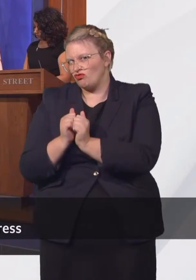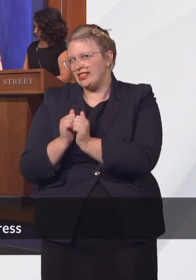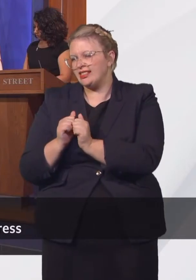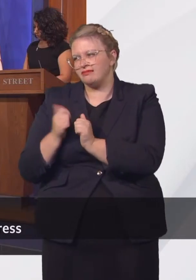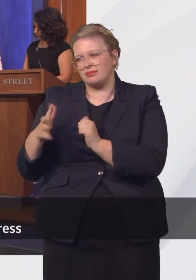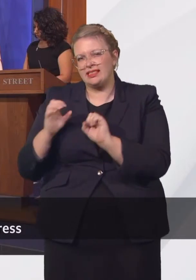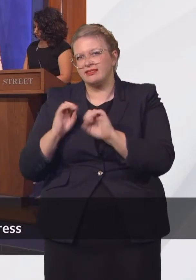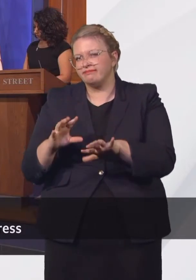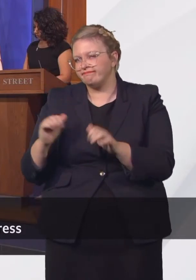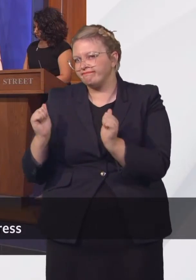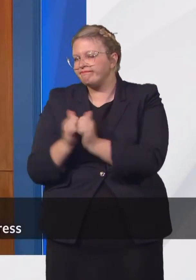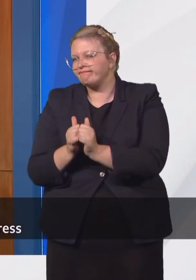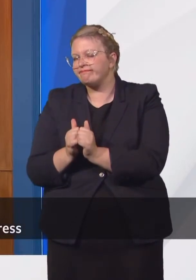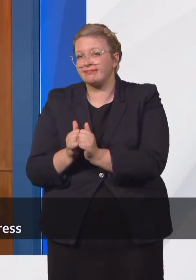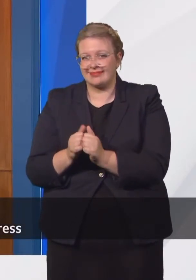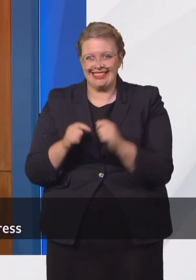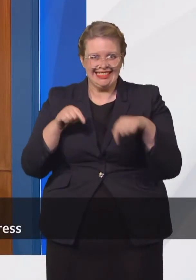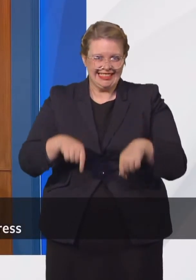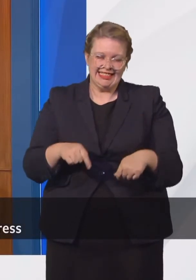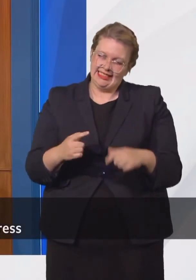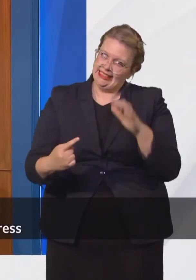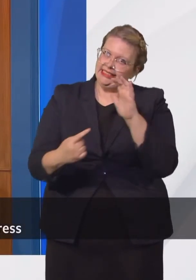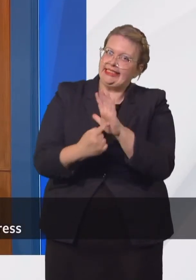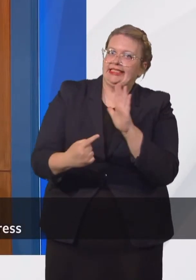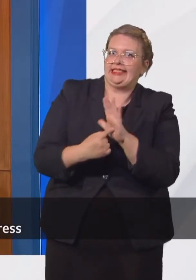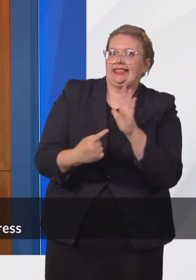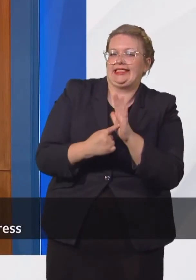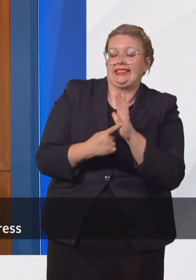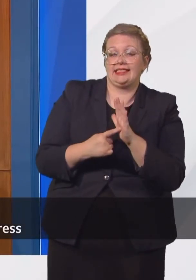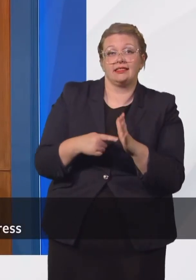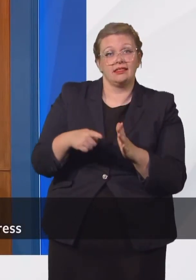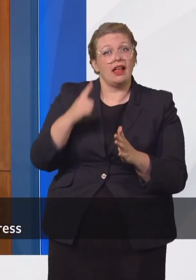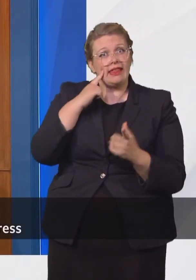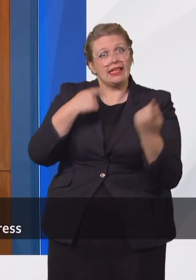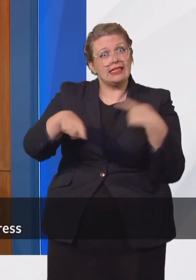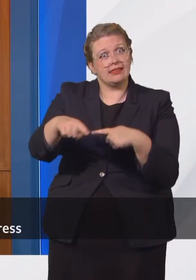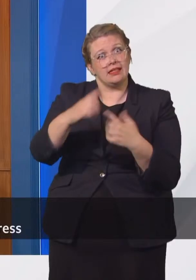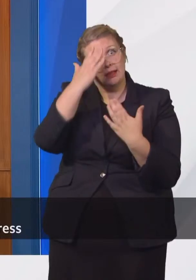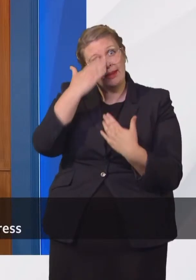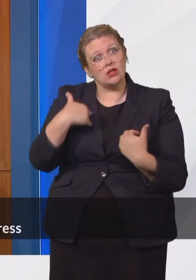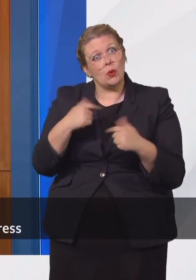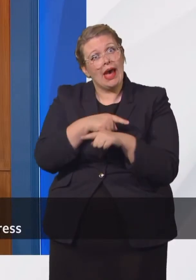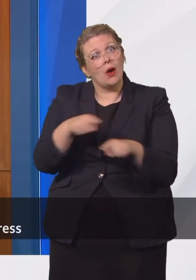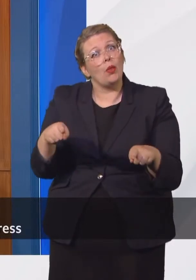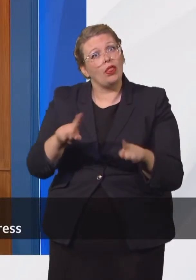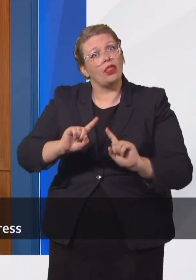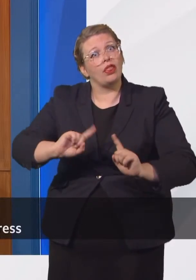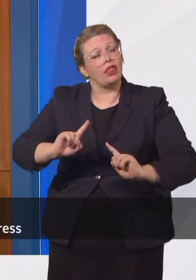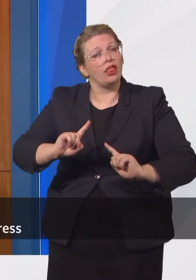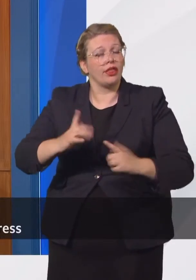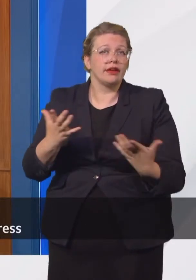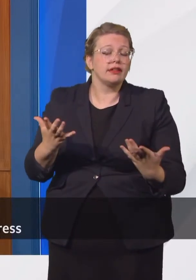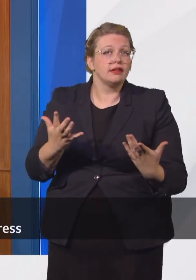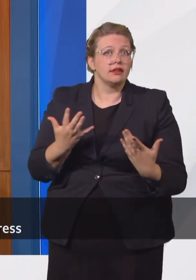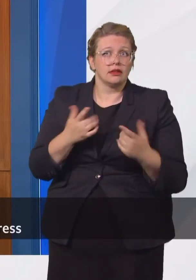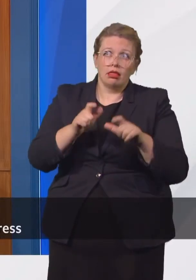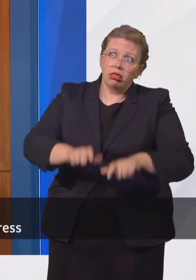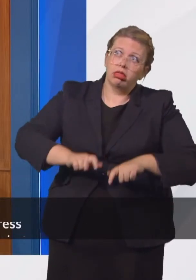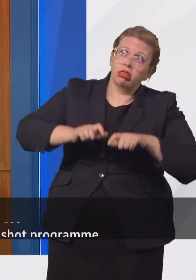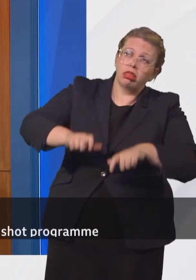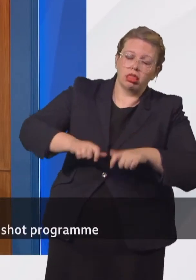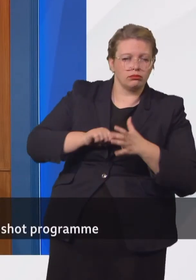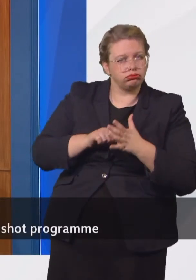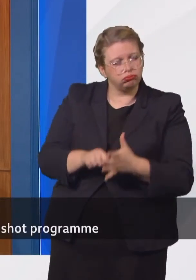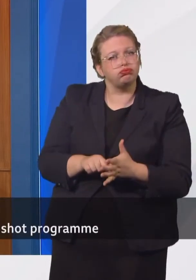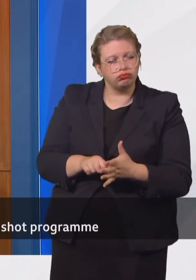said, that, this is desperately important for people's mental health and desperately important that we do restore that